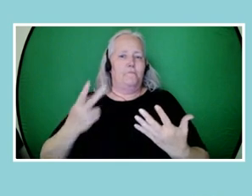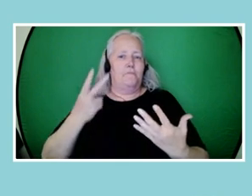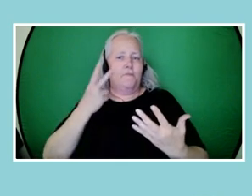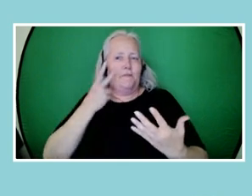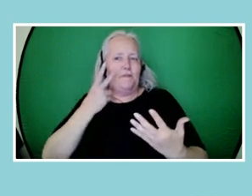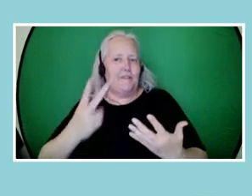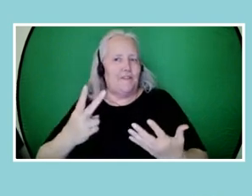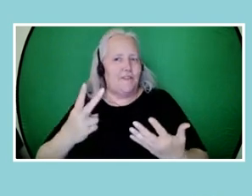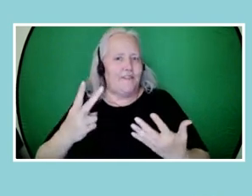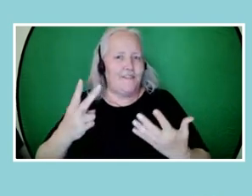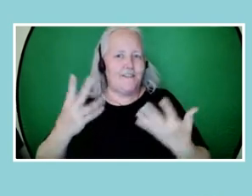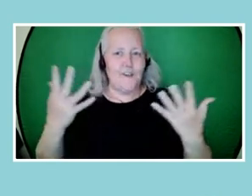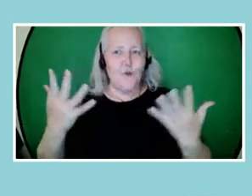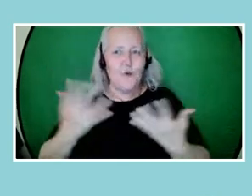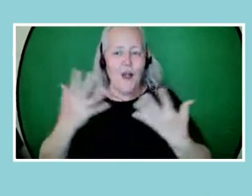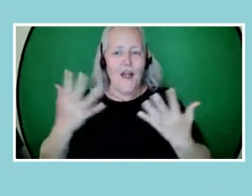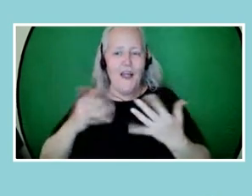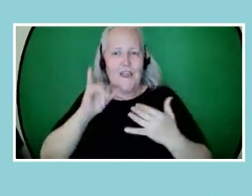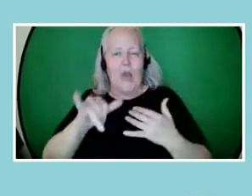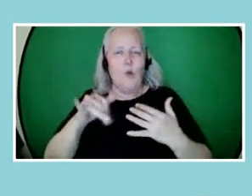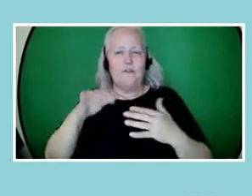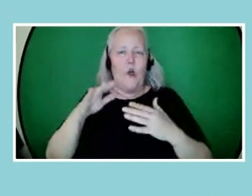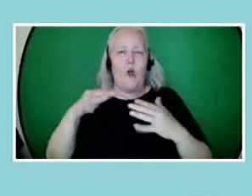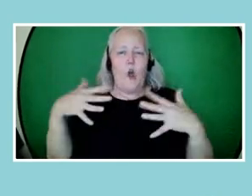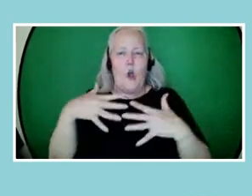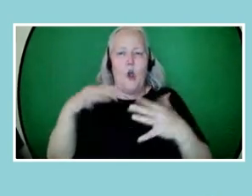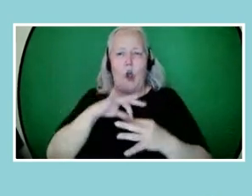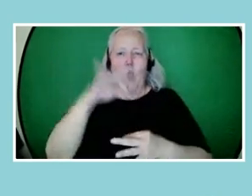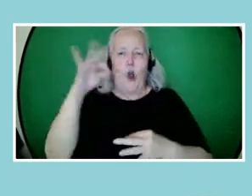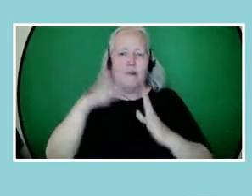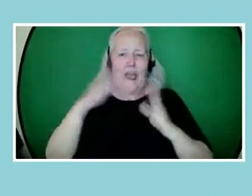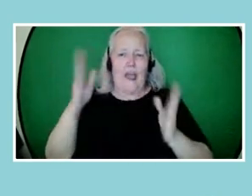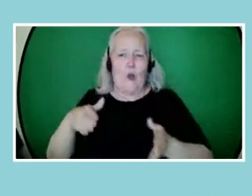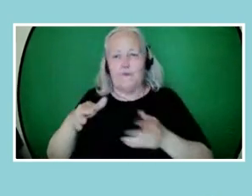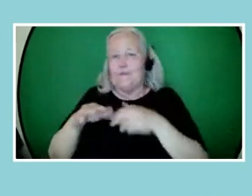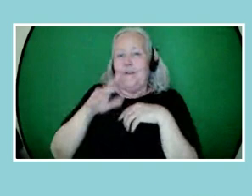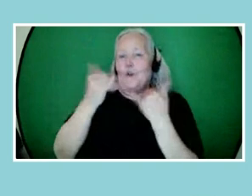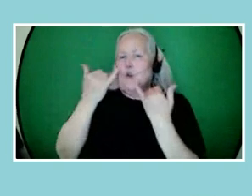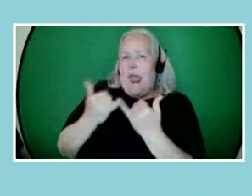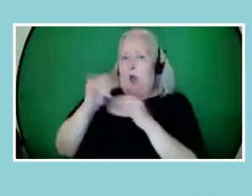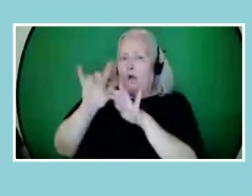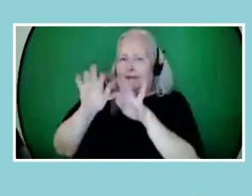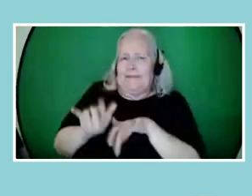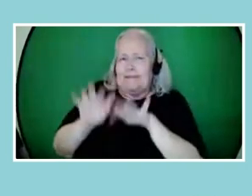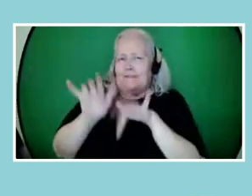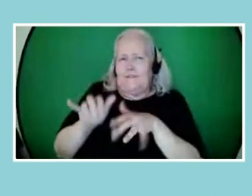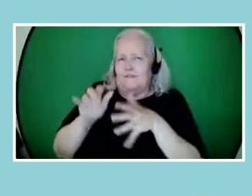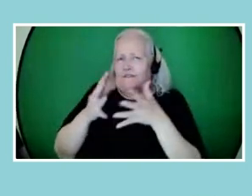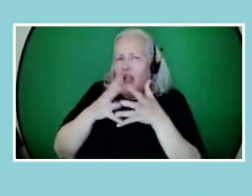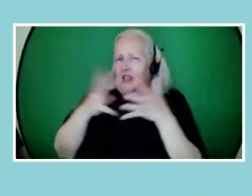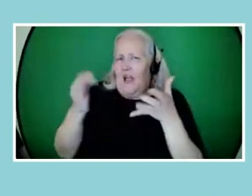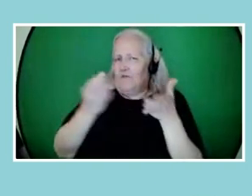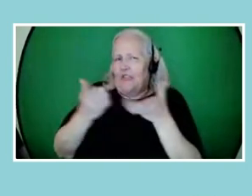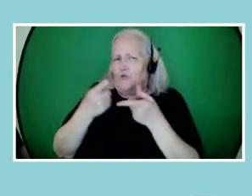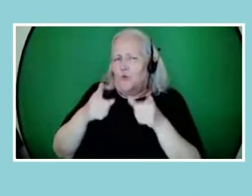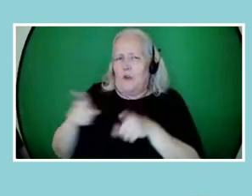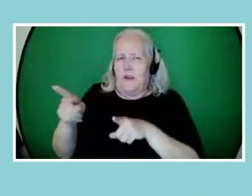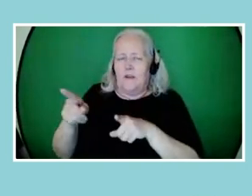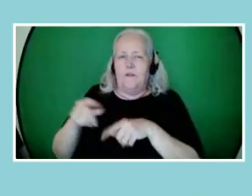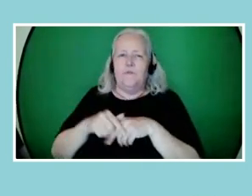Okay, next slide. Lots going on here, right? What did you see? Kathy